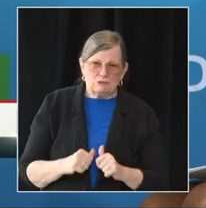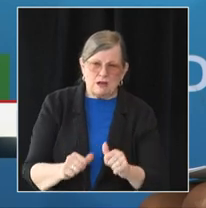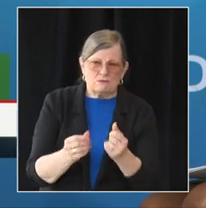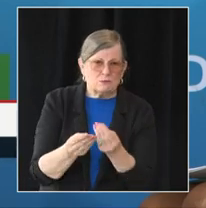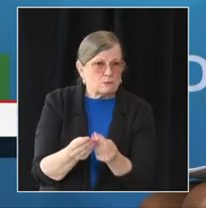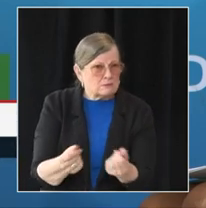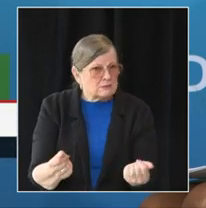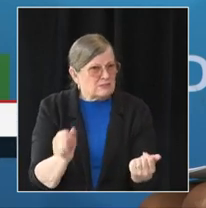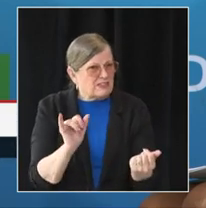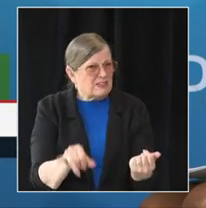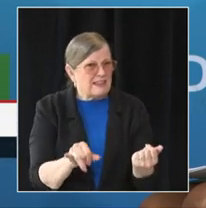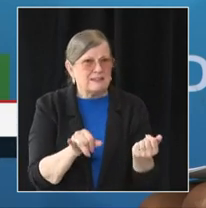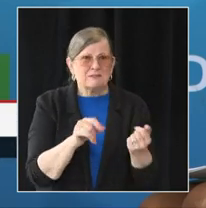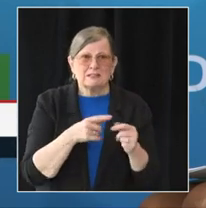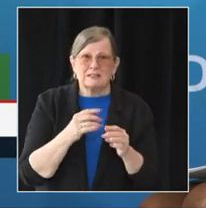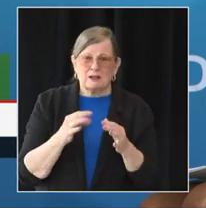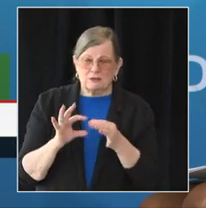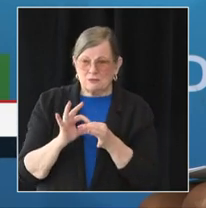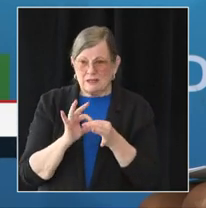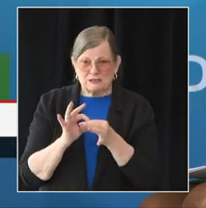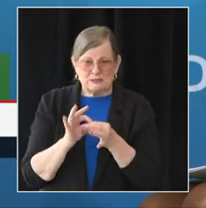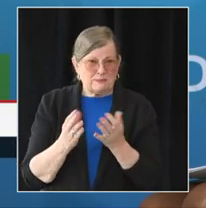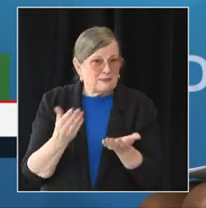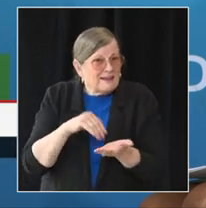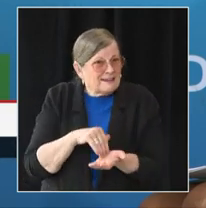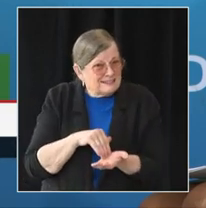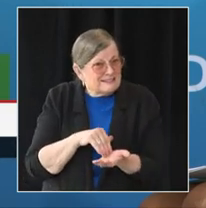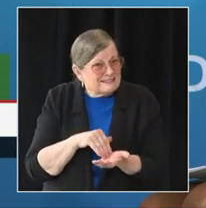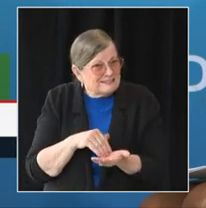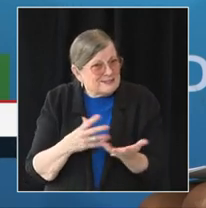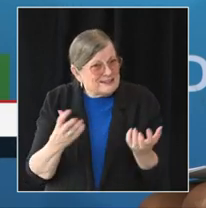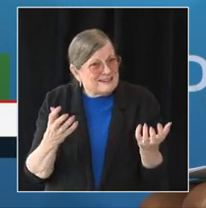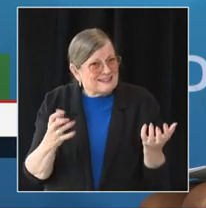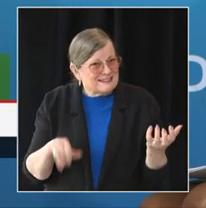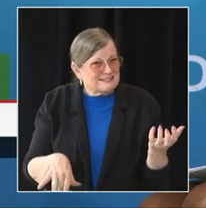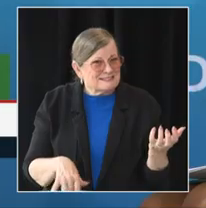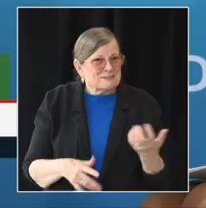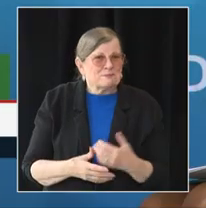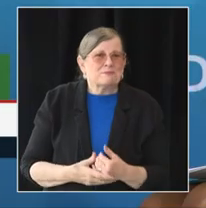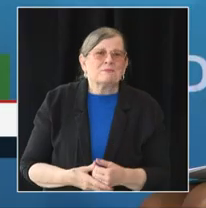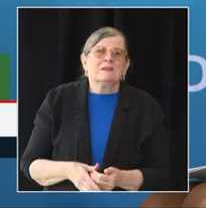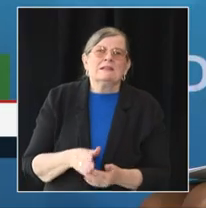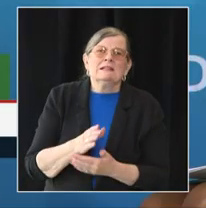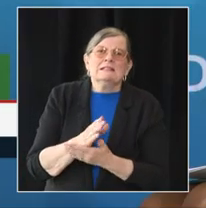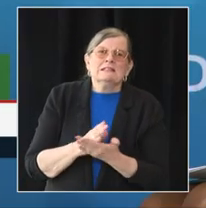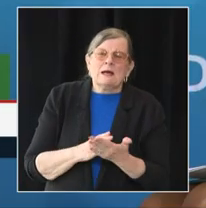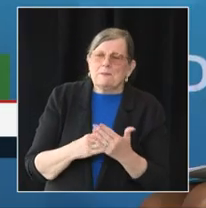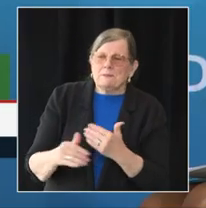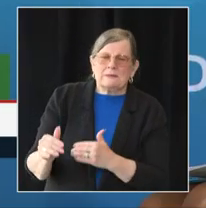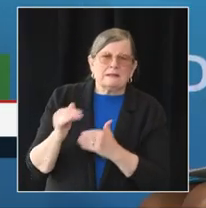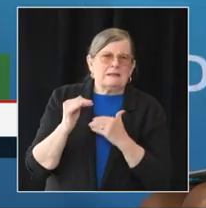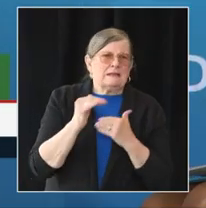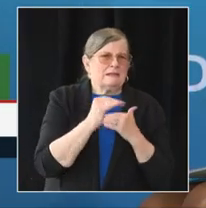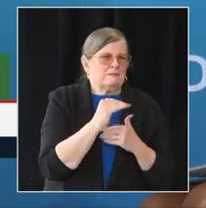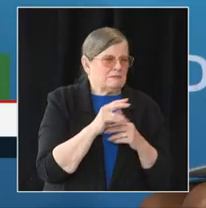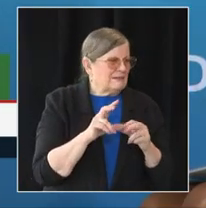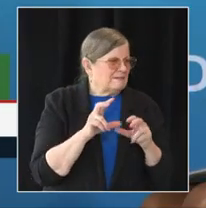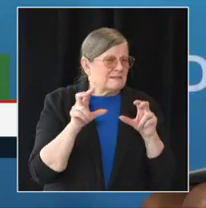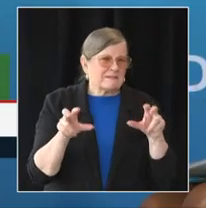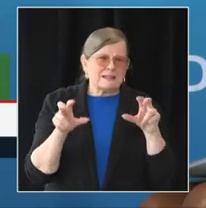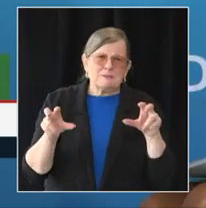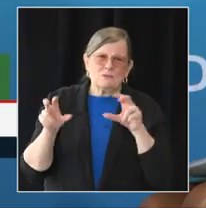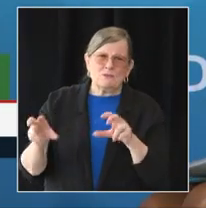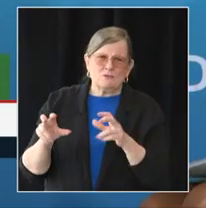reducing red tape, making our development process more predictable, focusing on